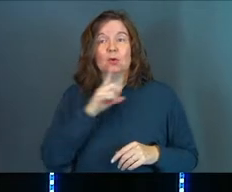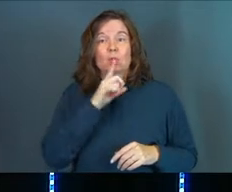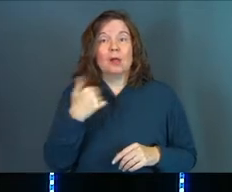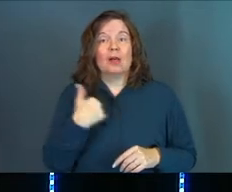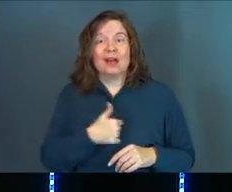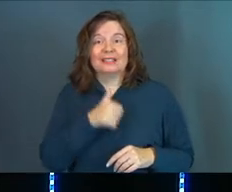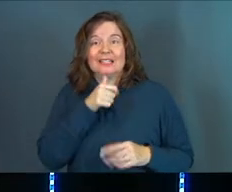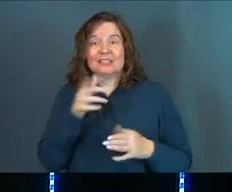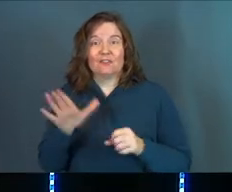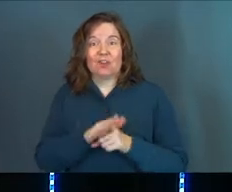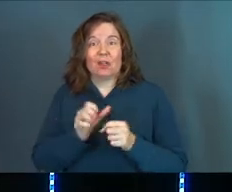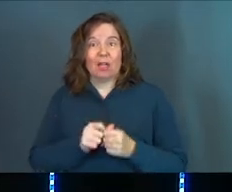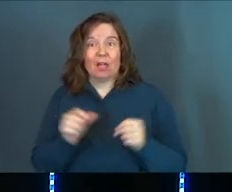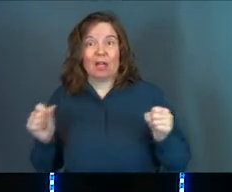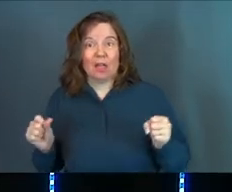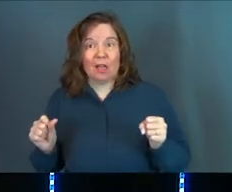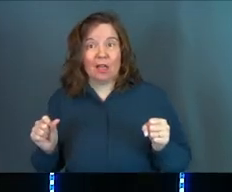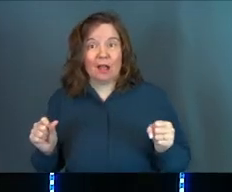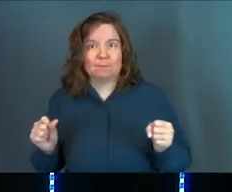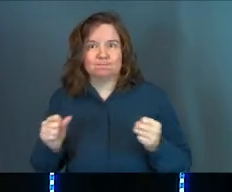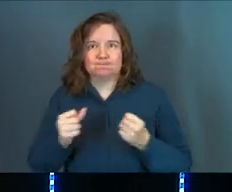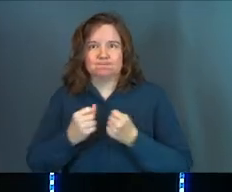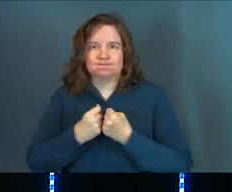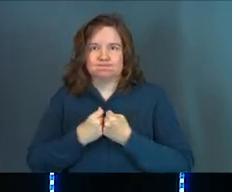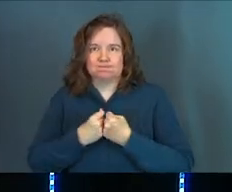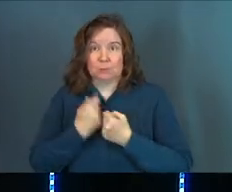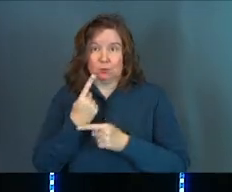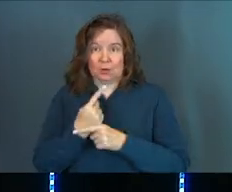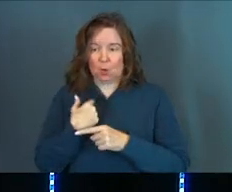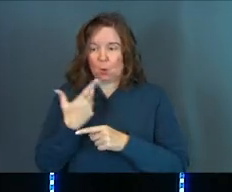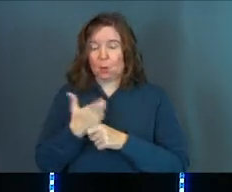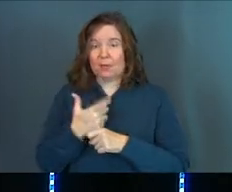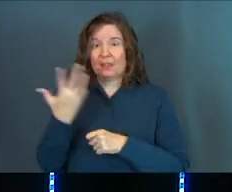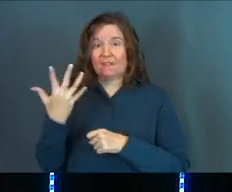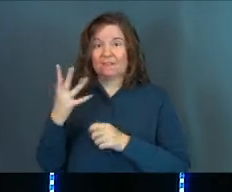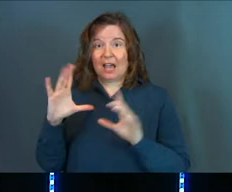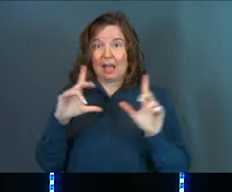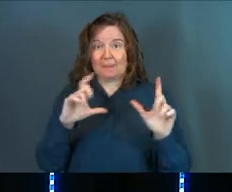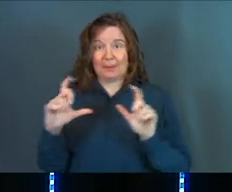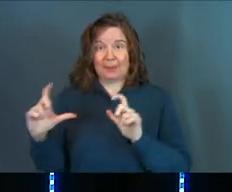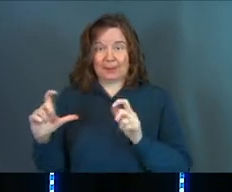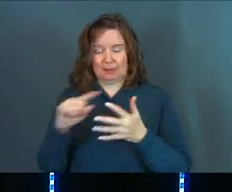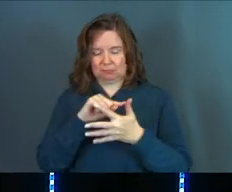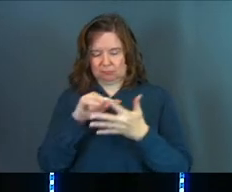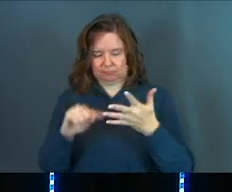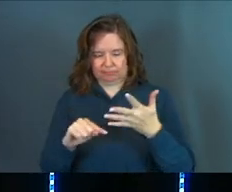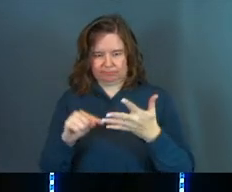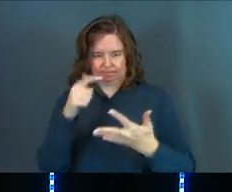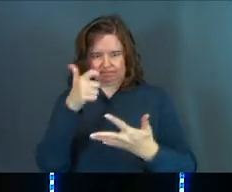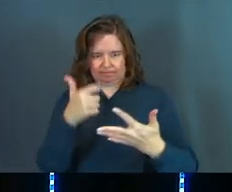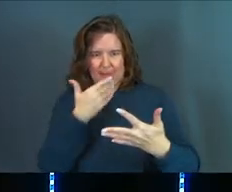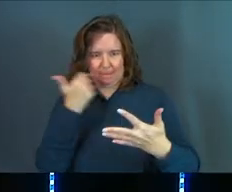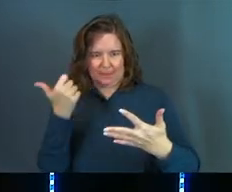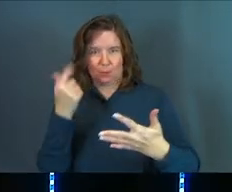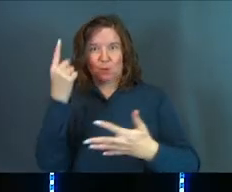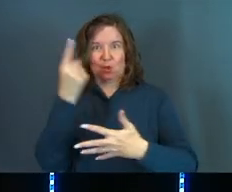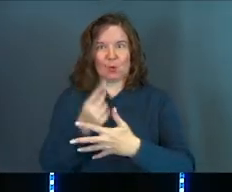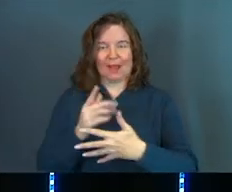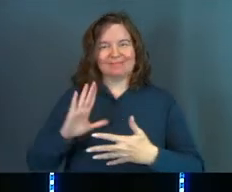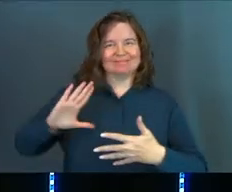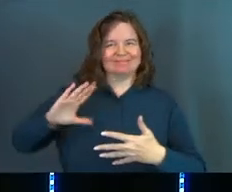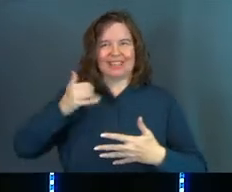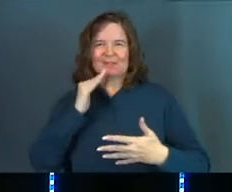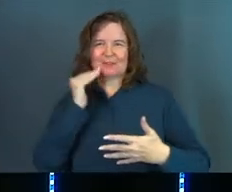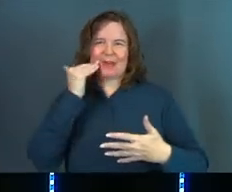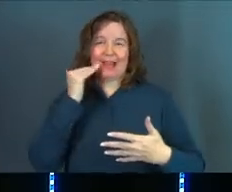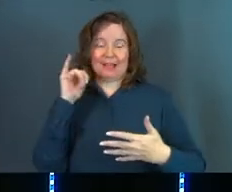real us isn't fully visible to them, right? Or it's like we take the five pictures and we put the best one, the one with the right pose, and